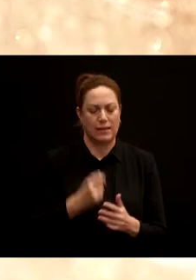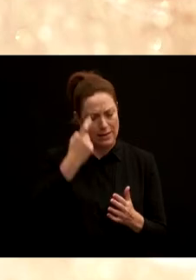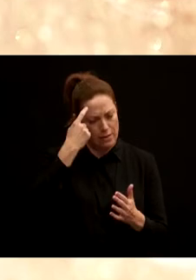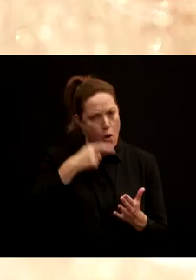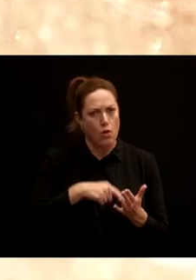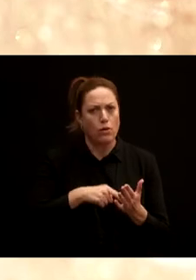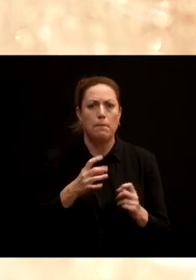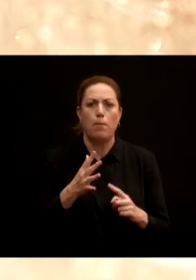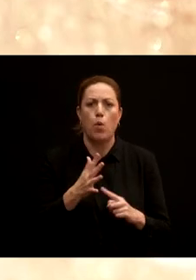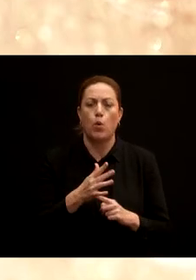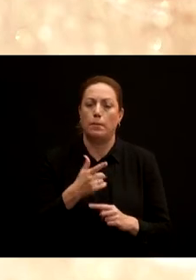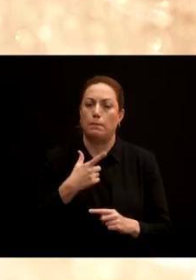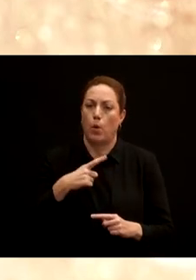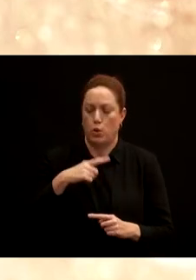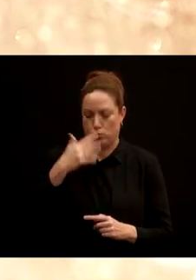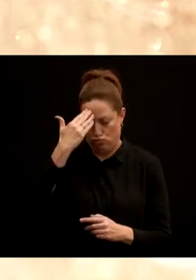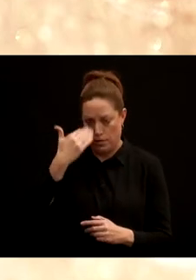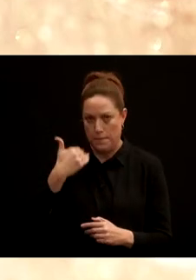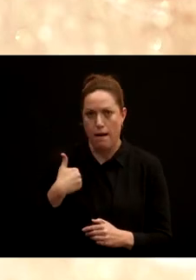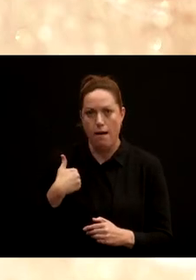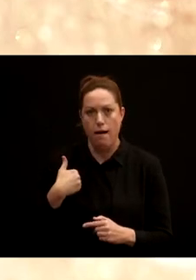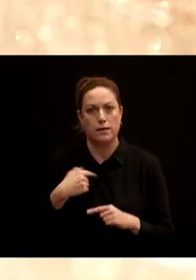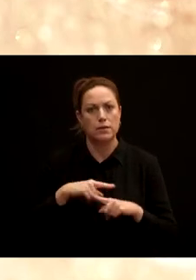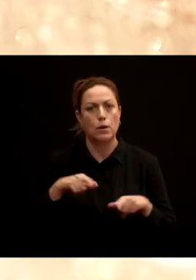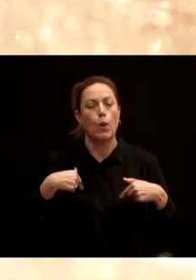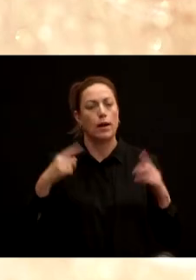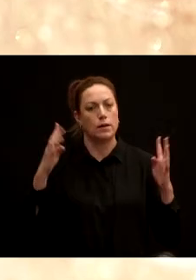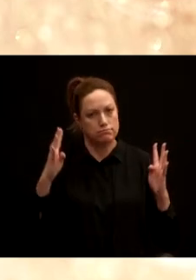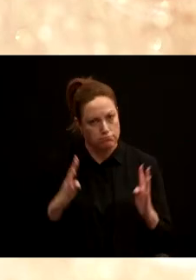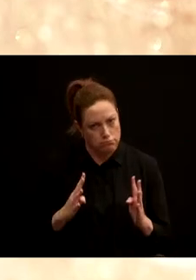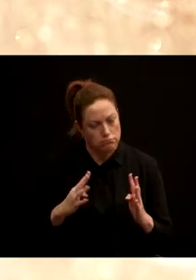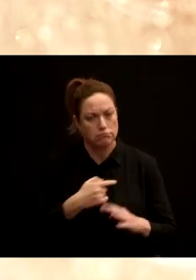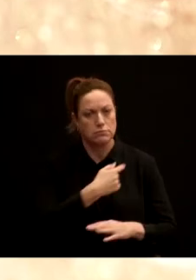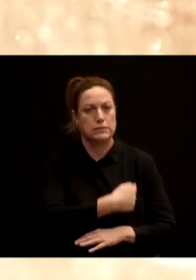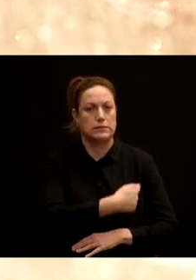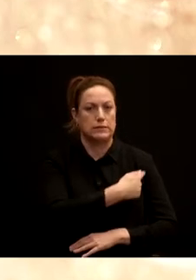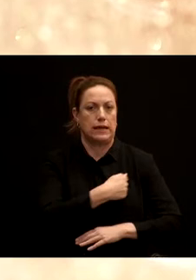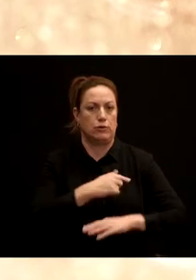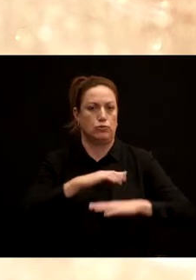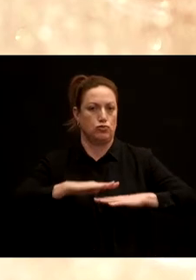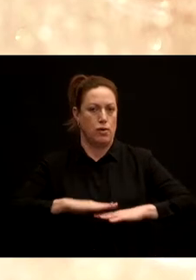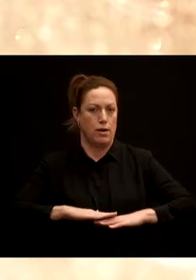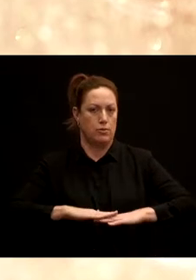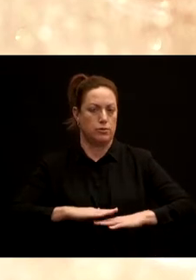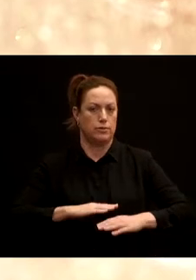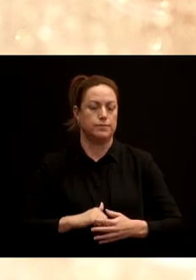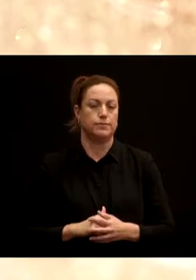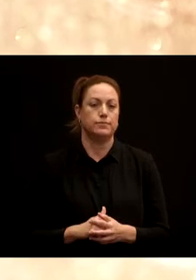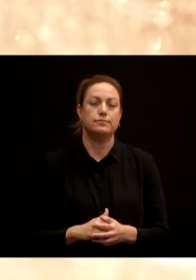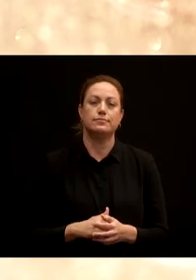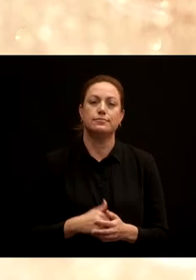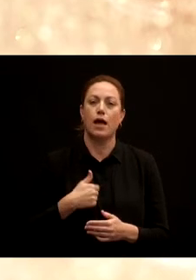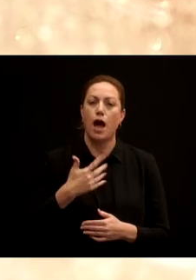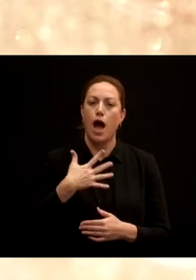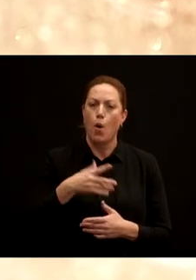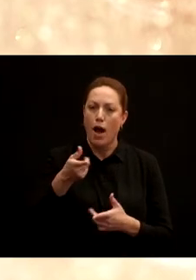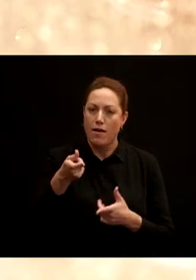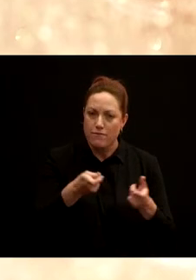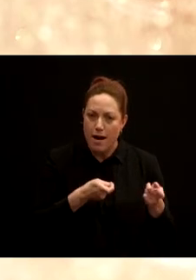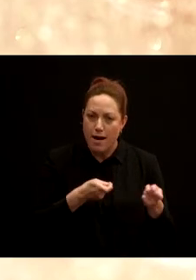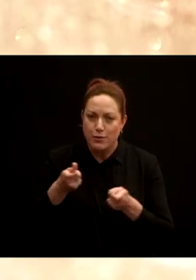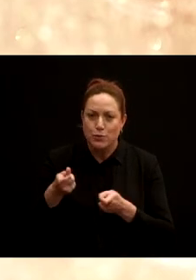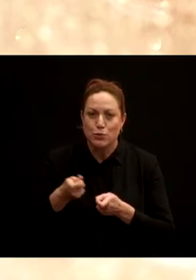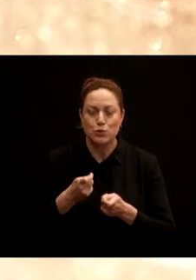because it reminds us that we gather together on sacred ground. And I would now like to invite you to join